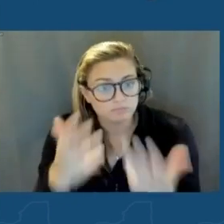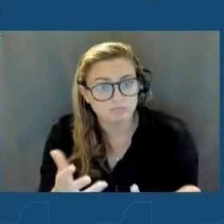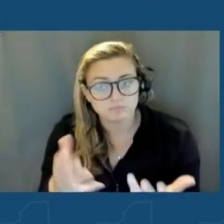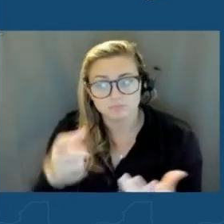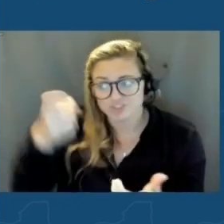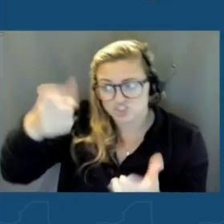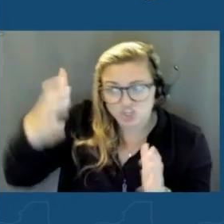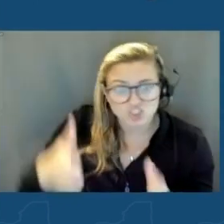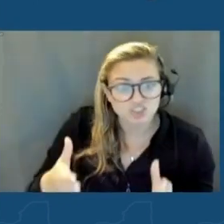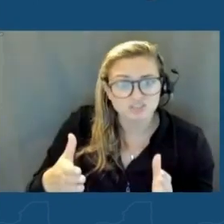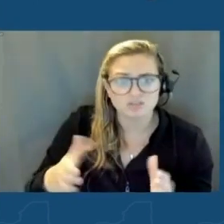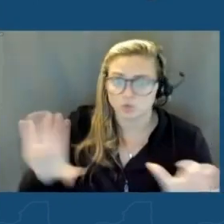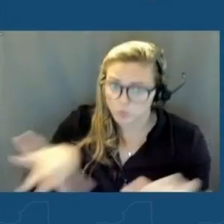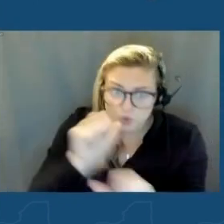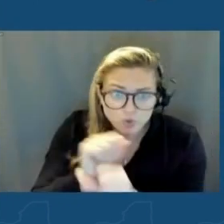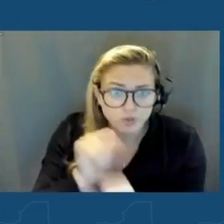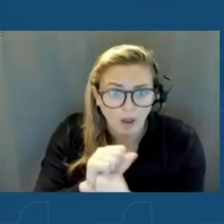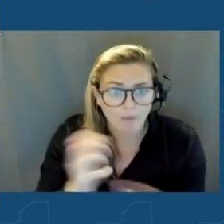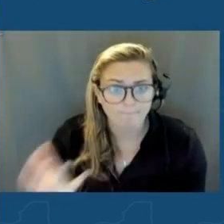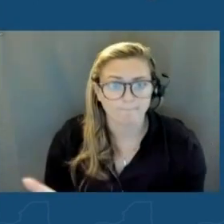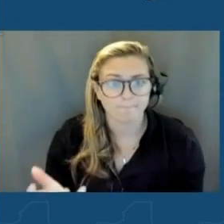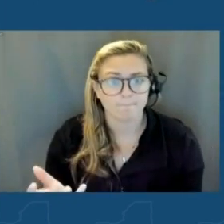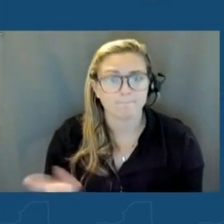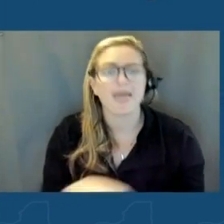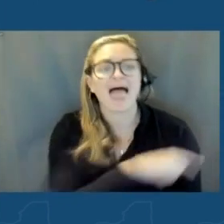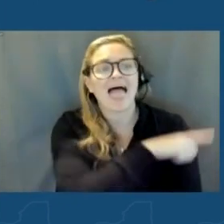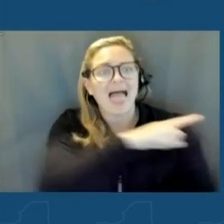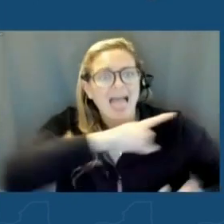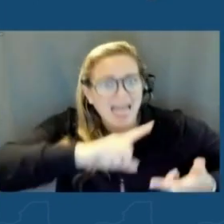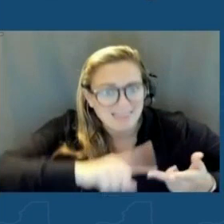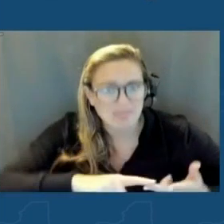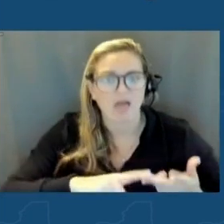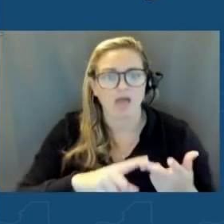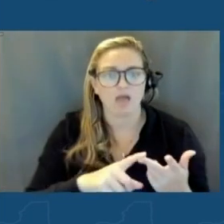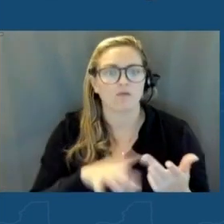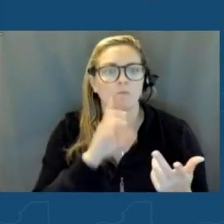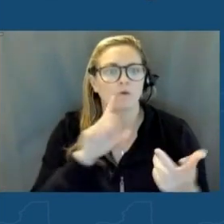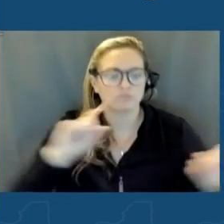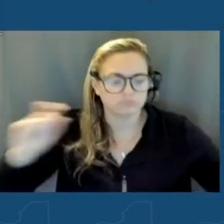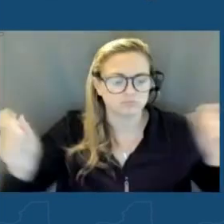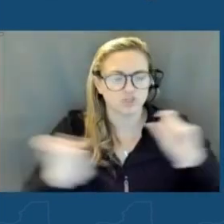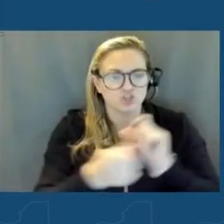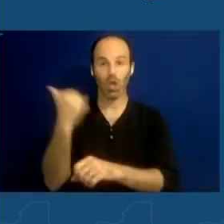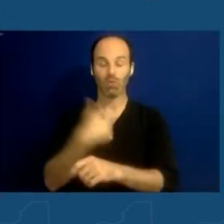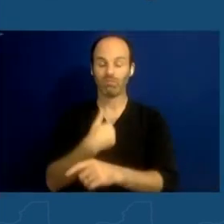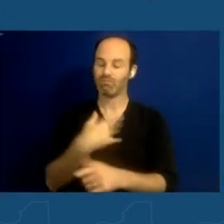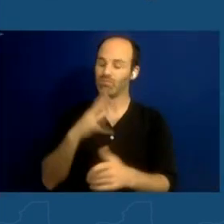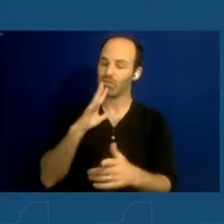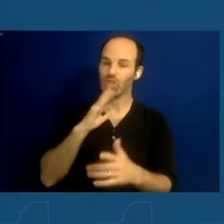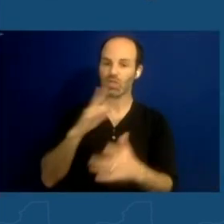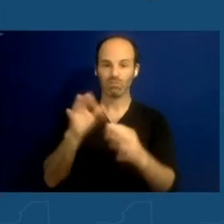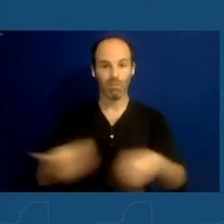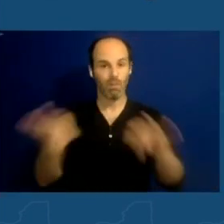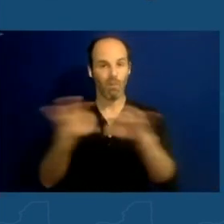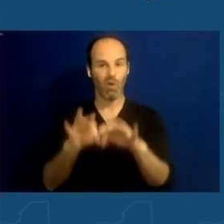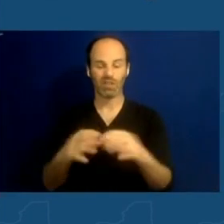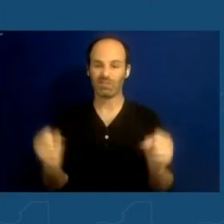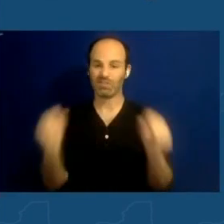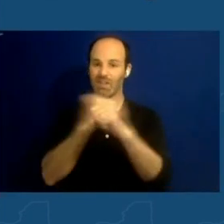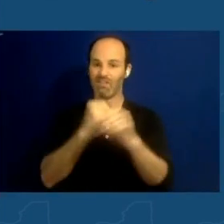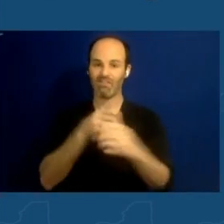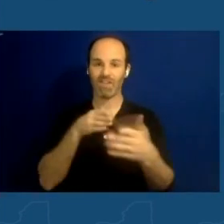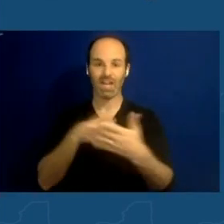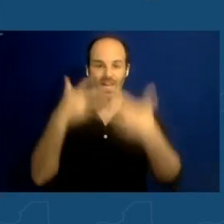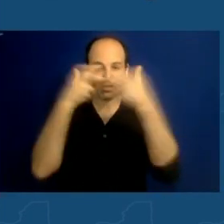Judges, do your jobs. And then we start having a change in the trajectory of where we are right now. Governor Hochul was on the hot